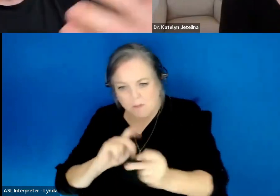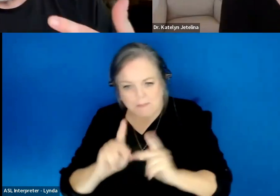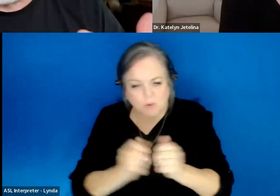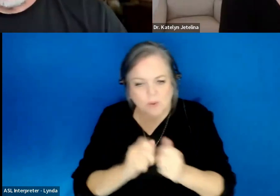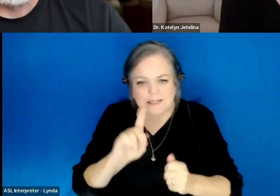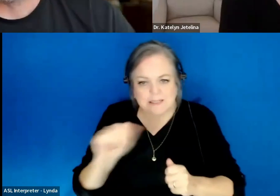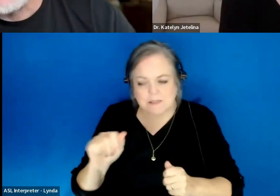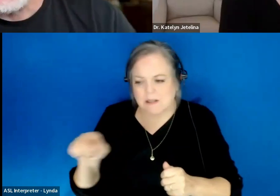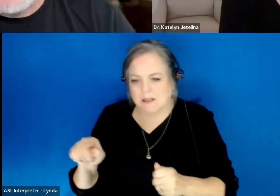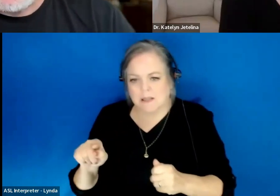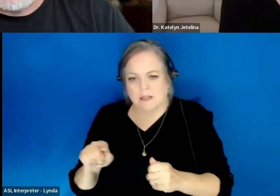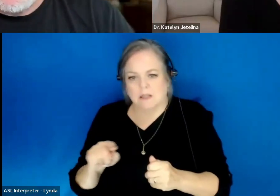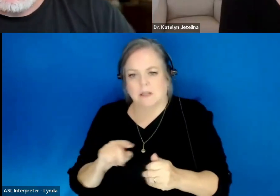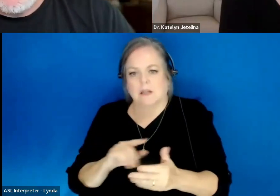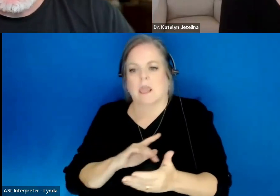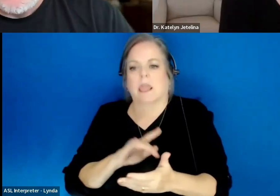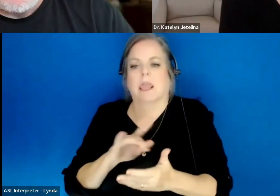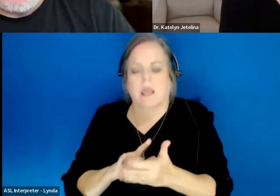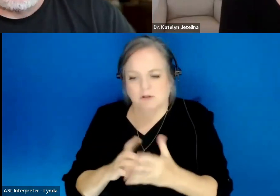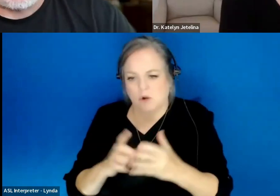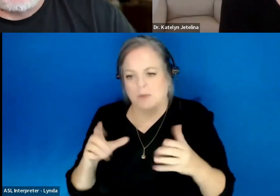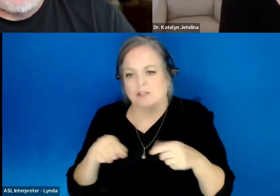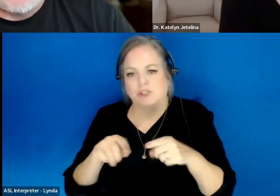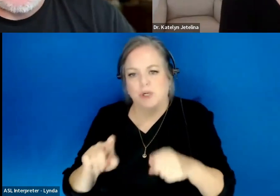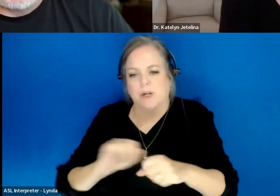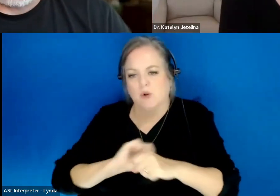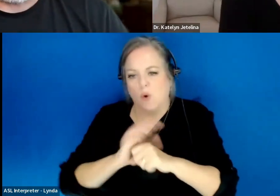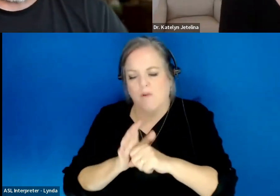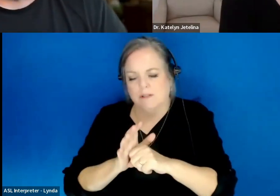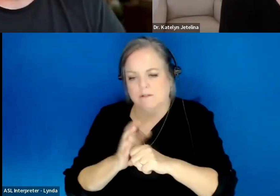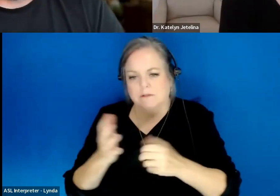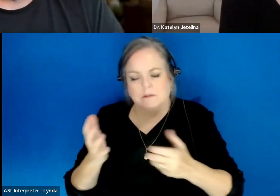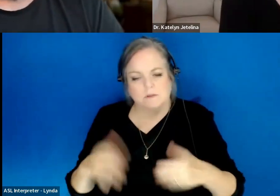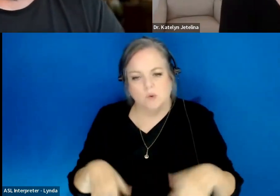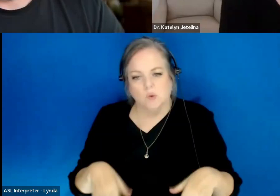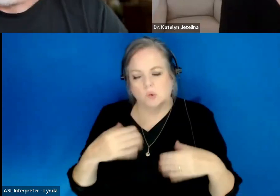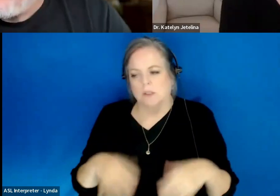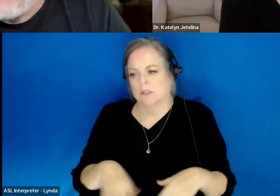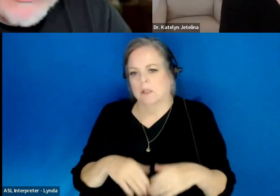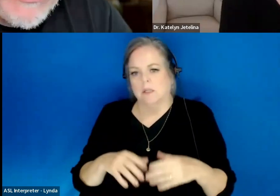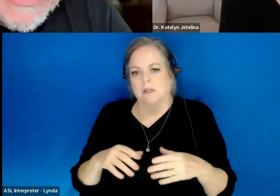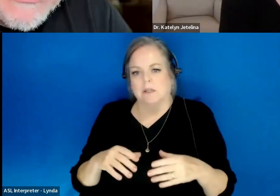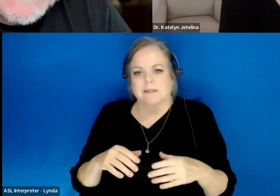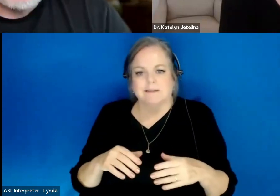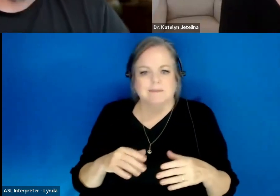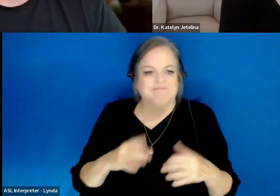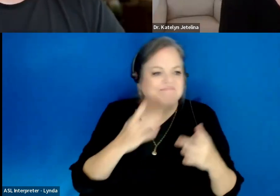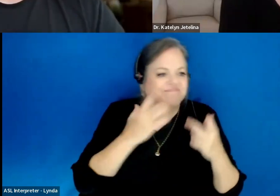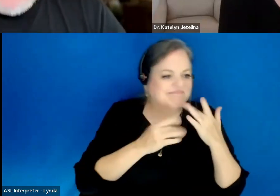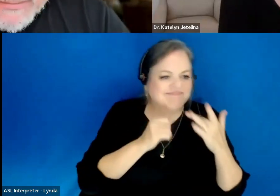they got in the middle of so much during COVID and during the pandemic, and so much lack of good